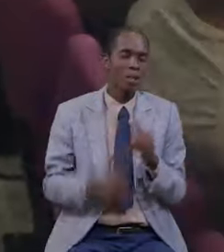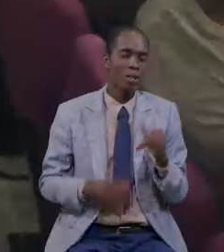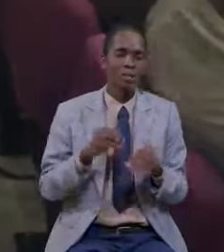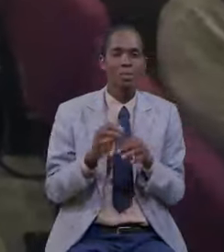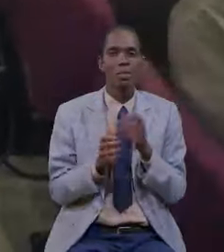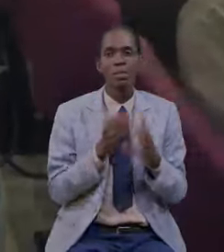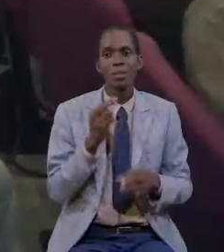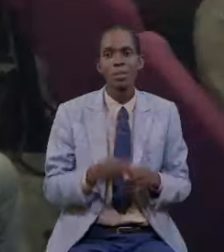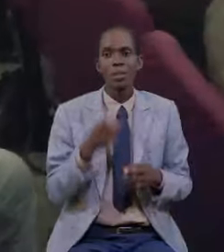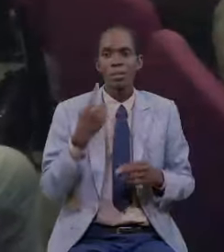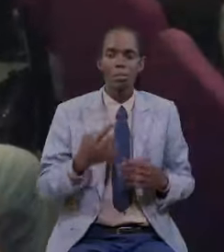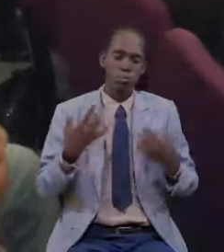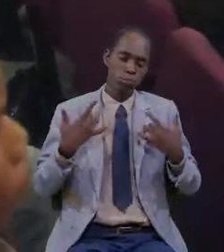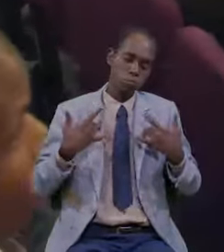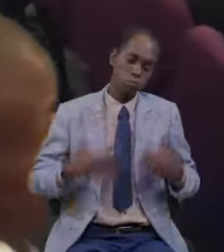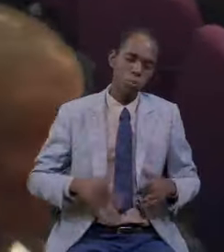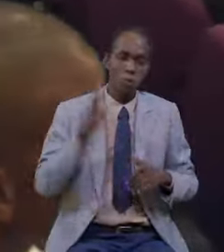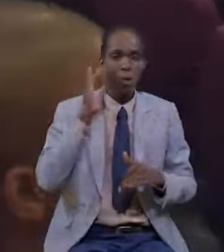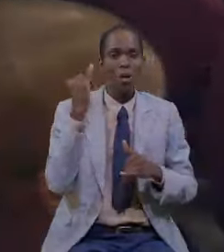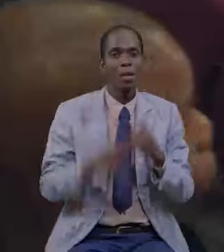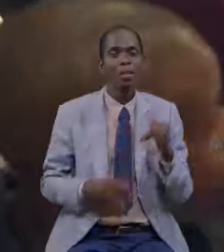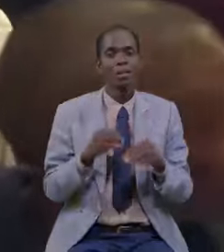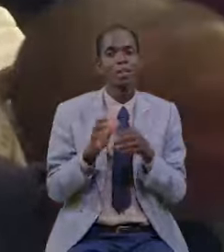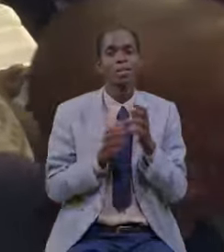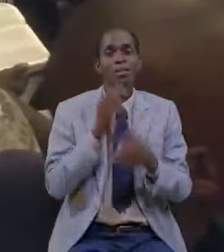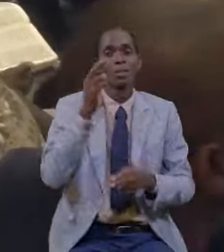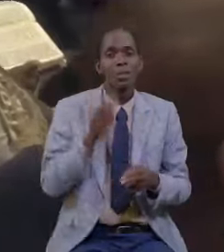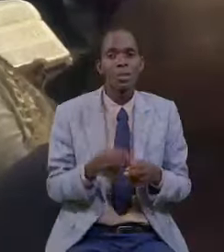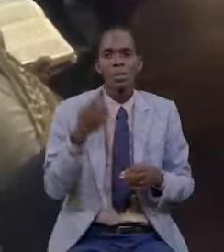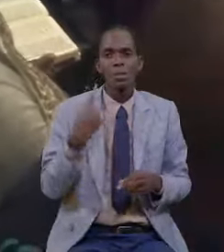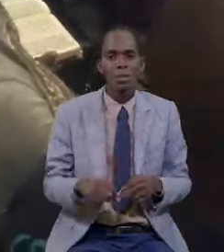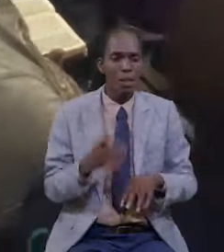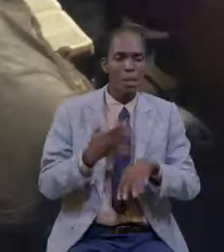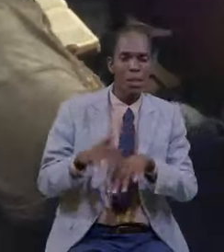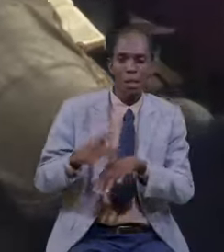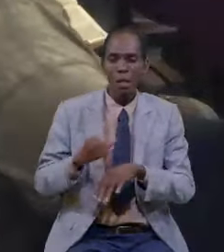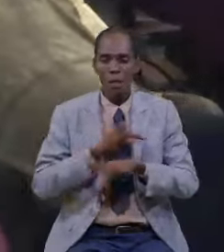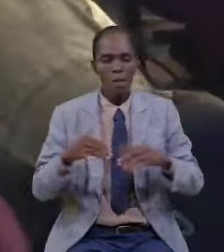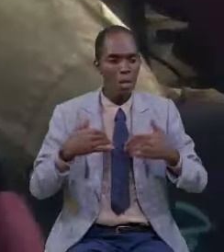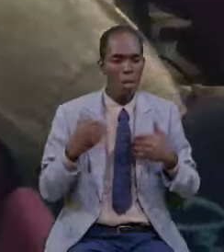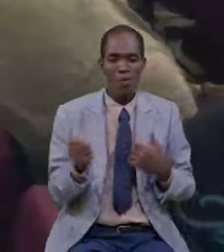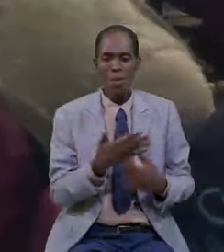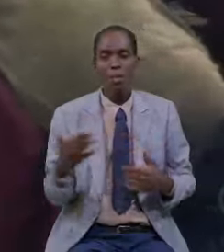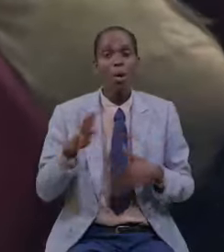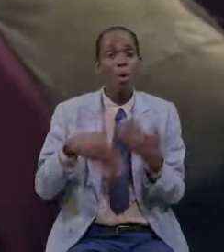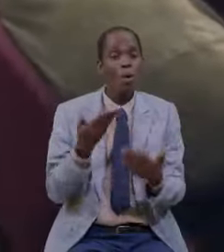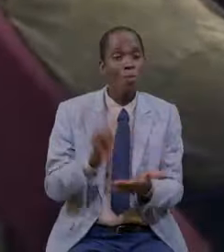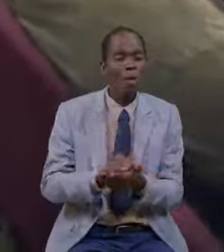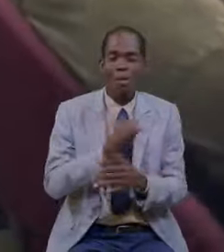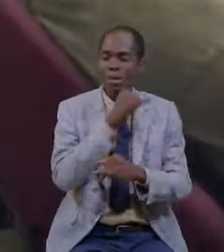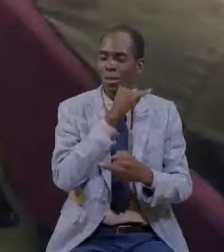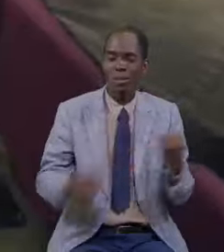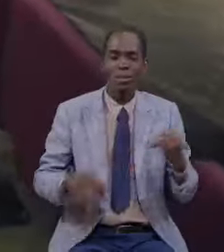The discouragement will be over. The scarcity and not having anything, it will be over.